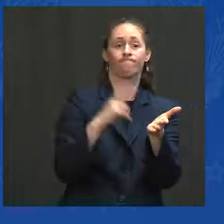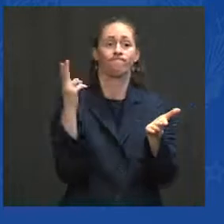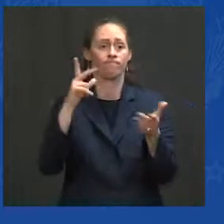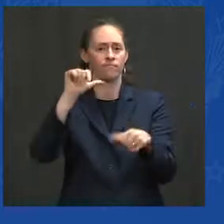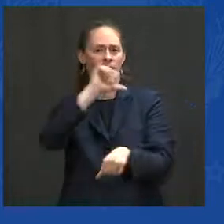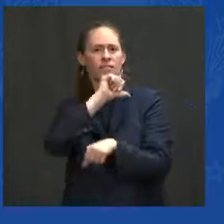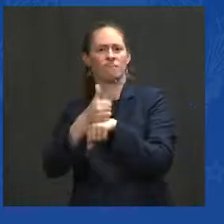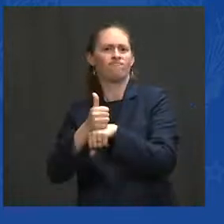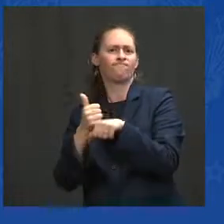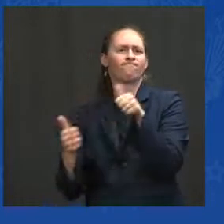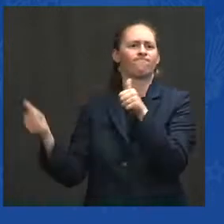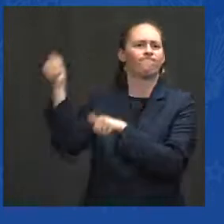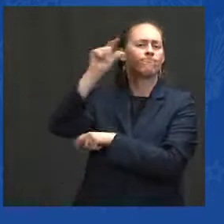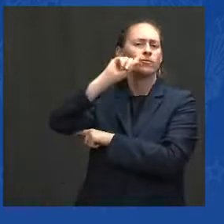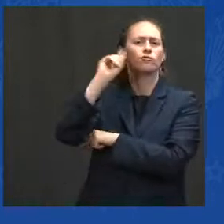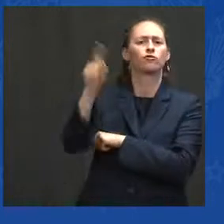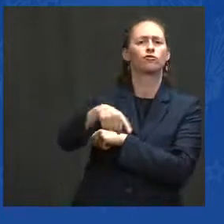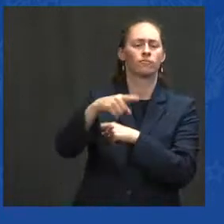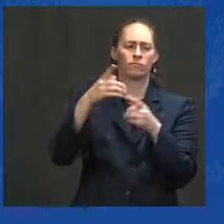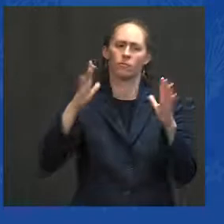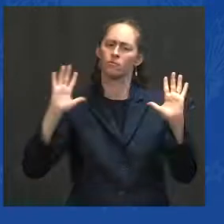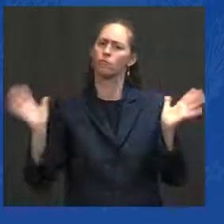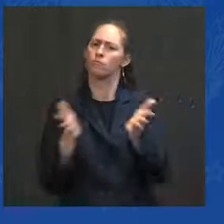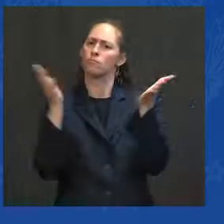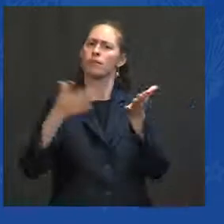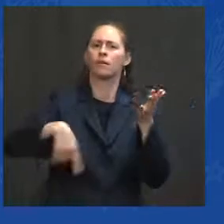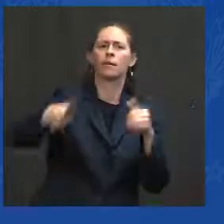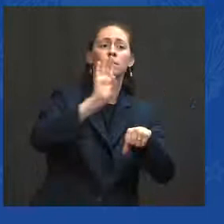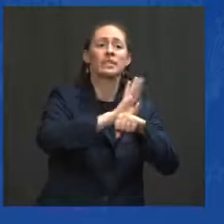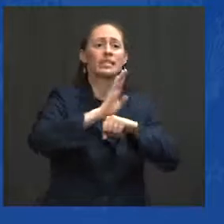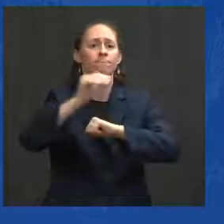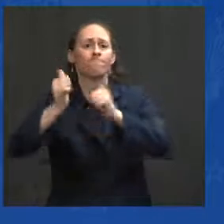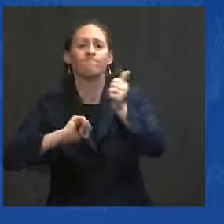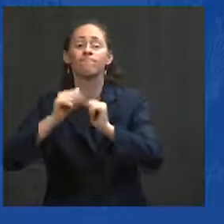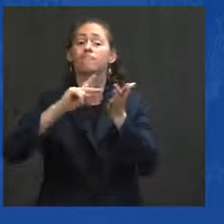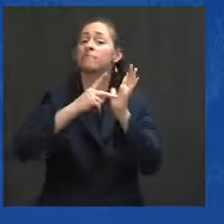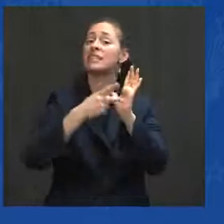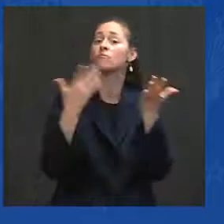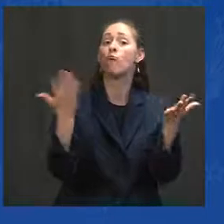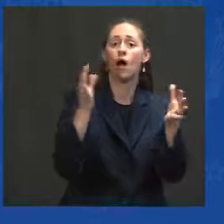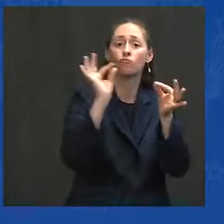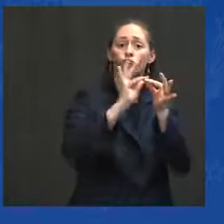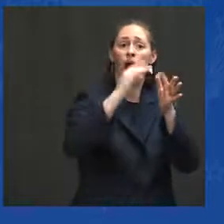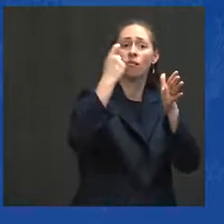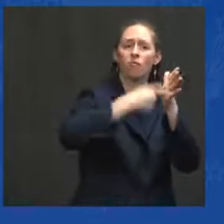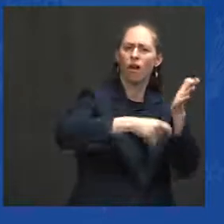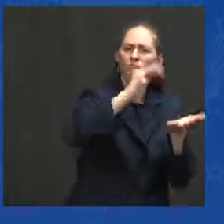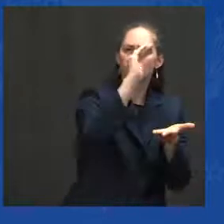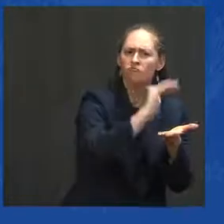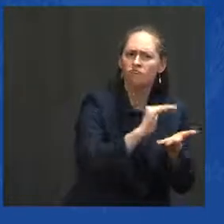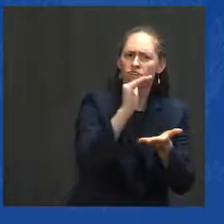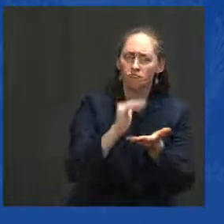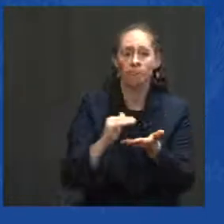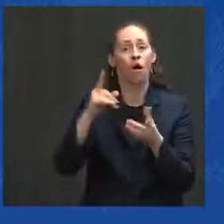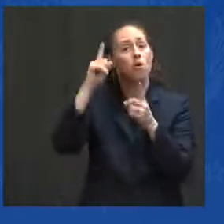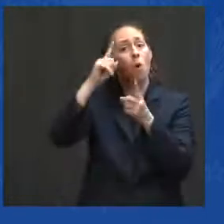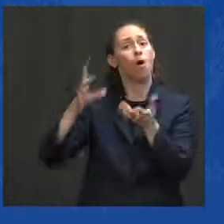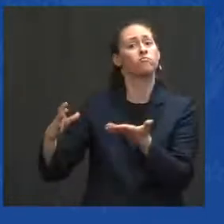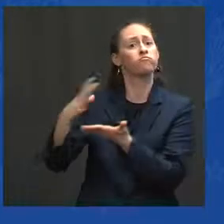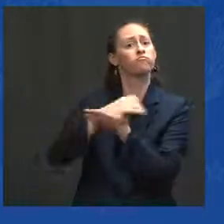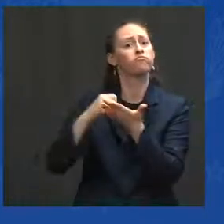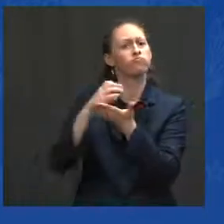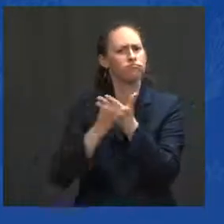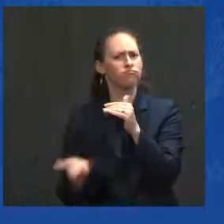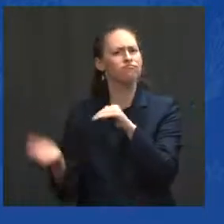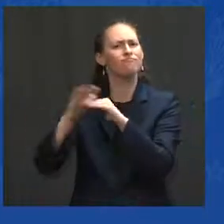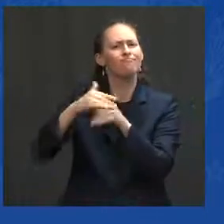competition to lower prices, to increase wages, and to take another critical step toward an economy